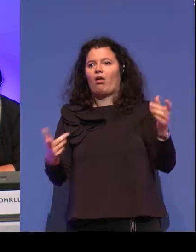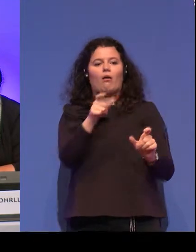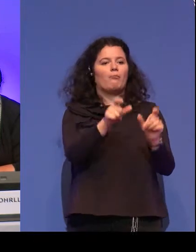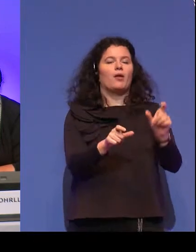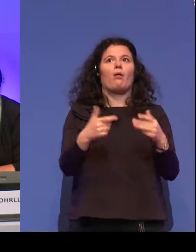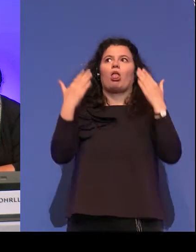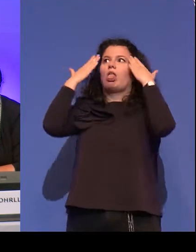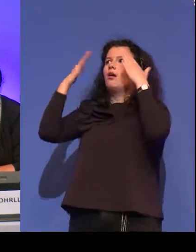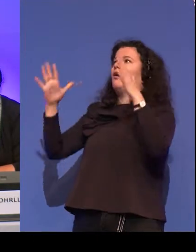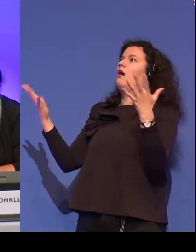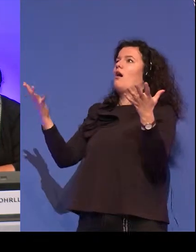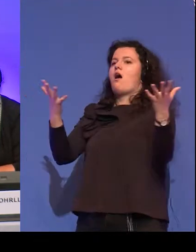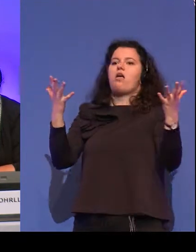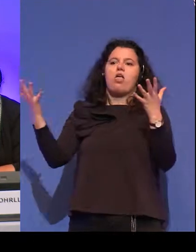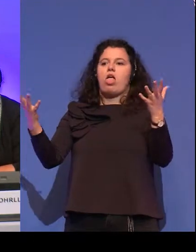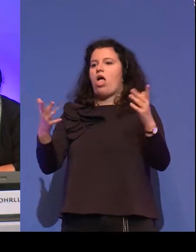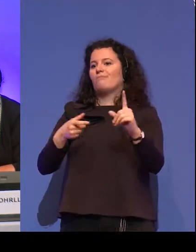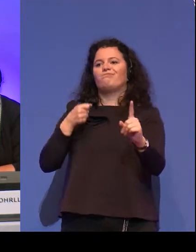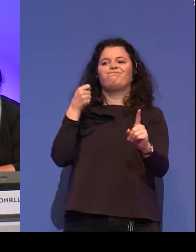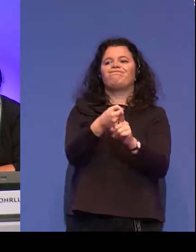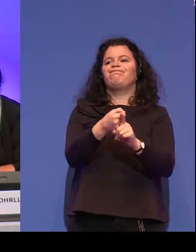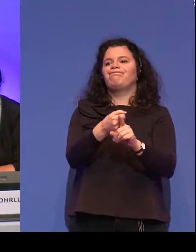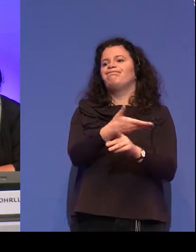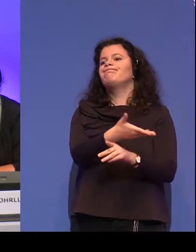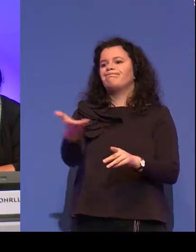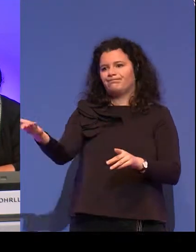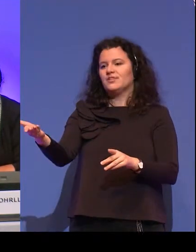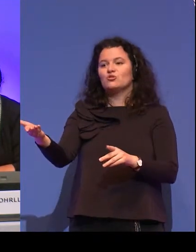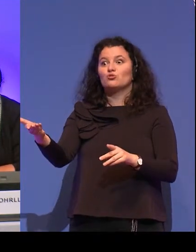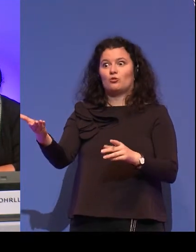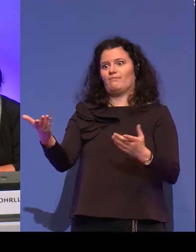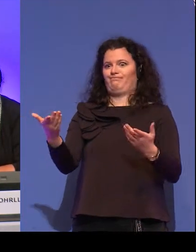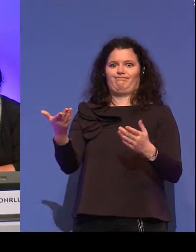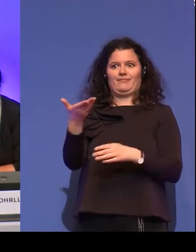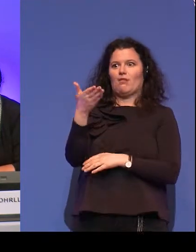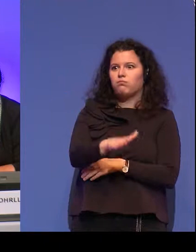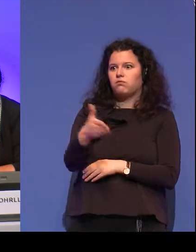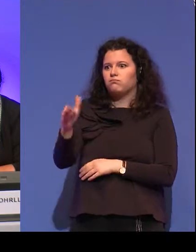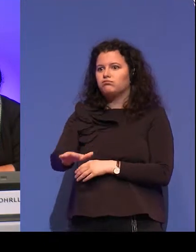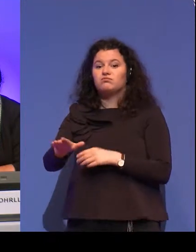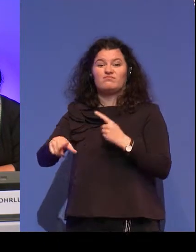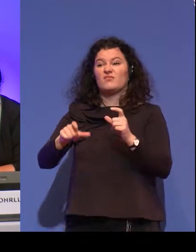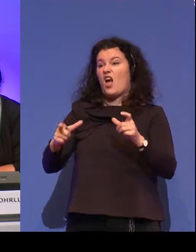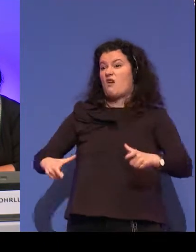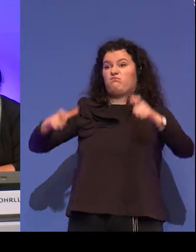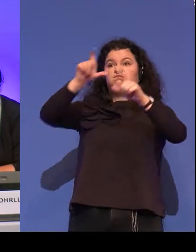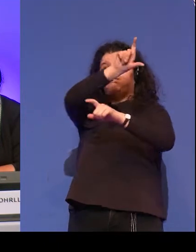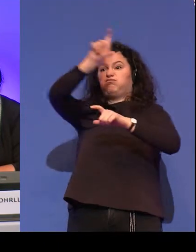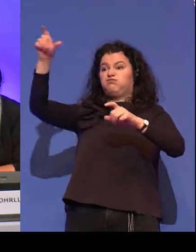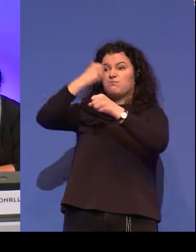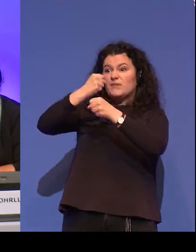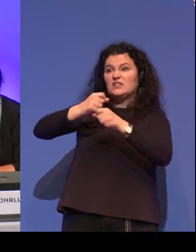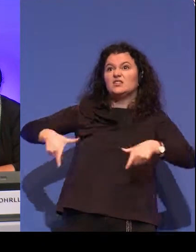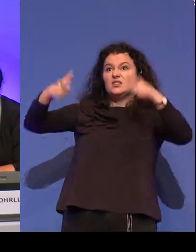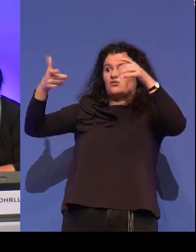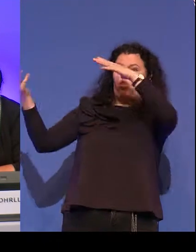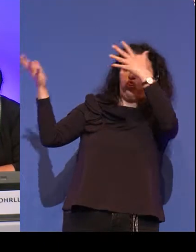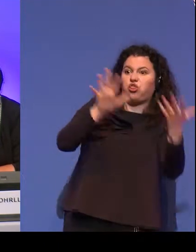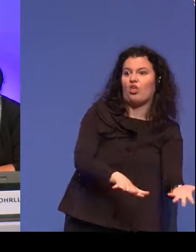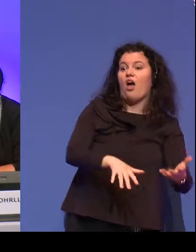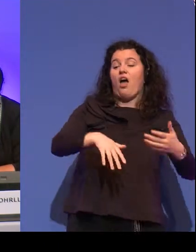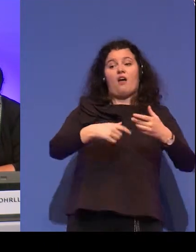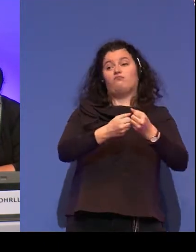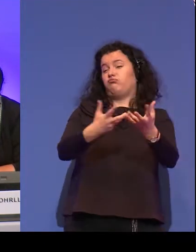and all the both economic and human losses were much larger than in the case that we would have